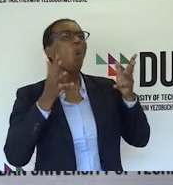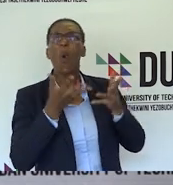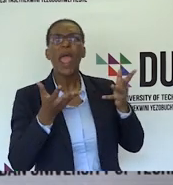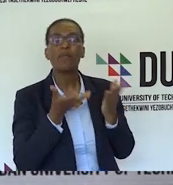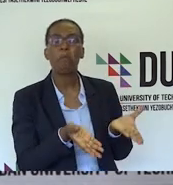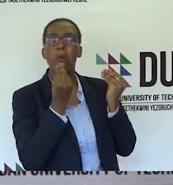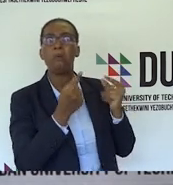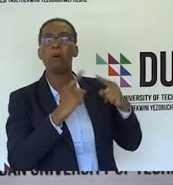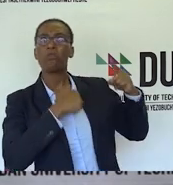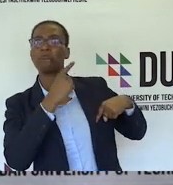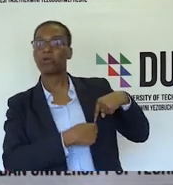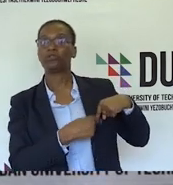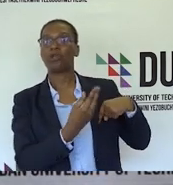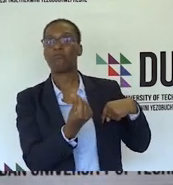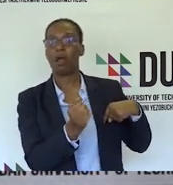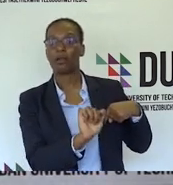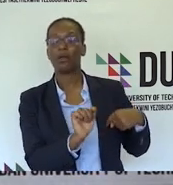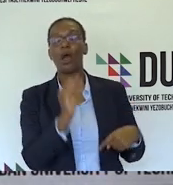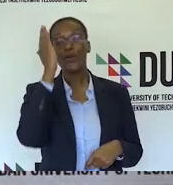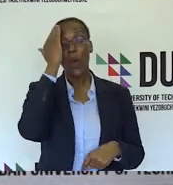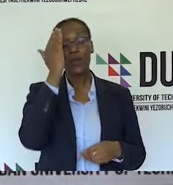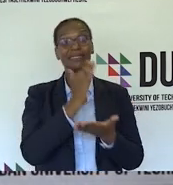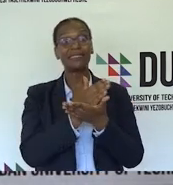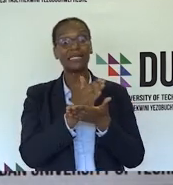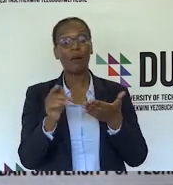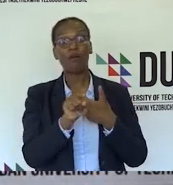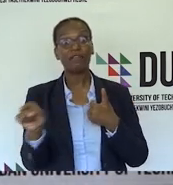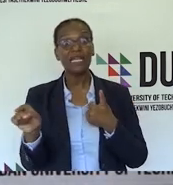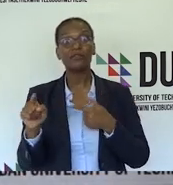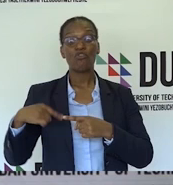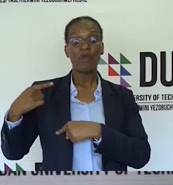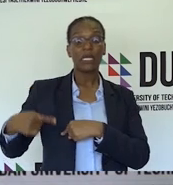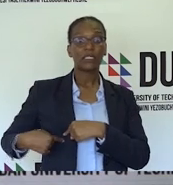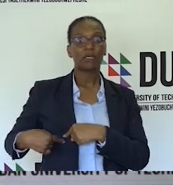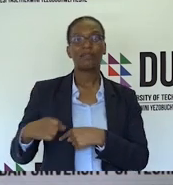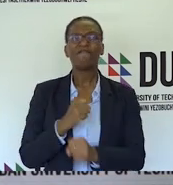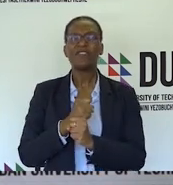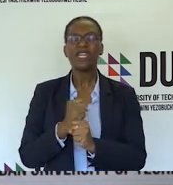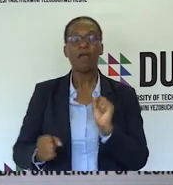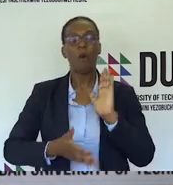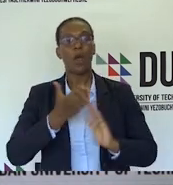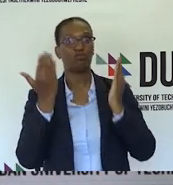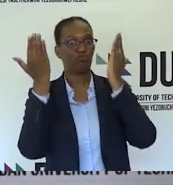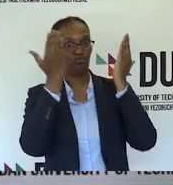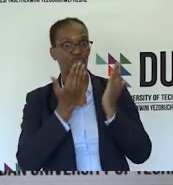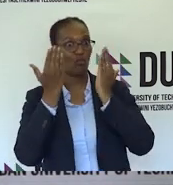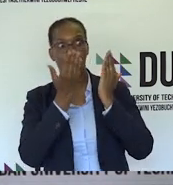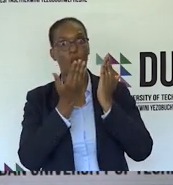riches. Knowing that some of those flaunters of ill-gotten riches hardly went to school,